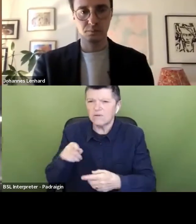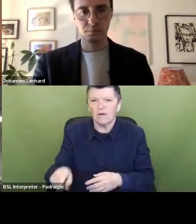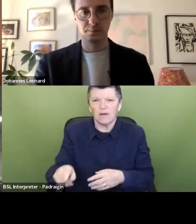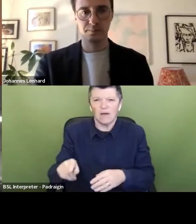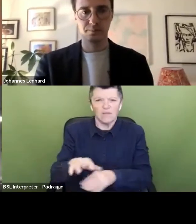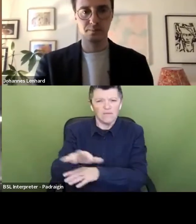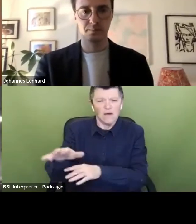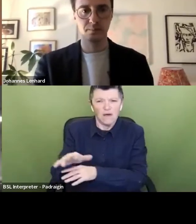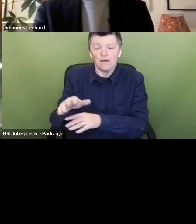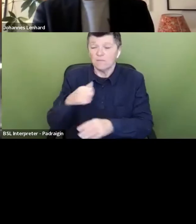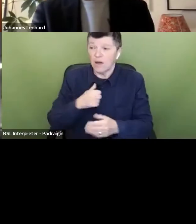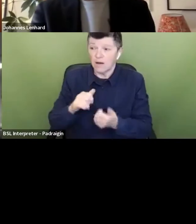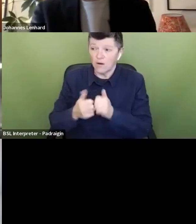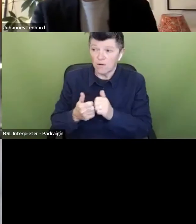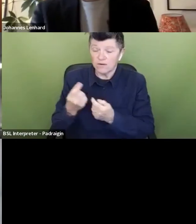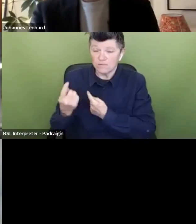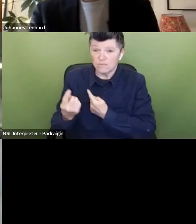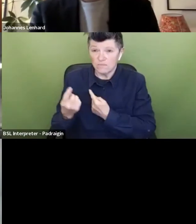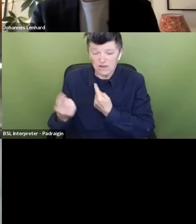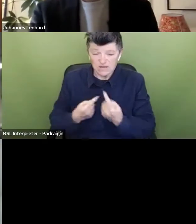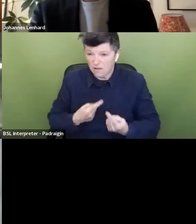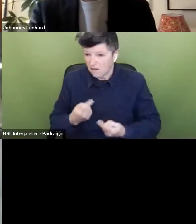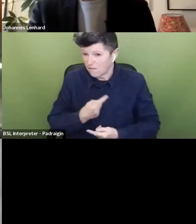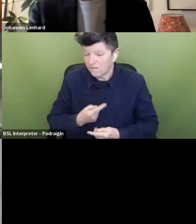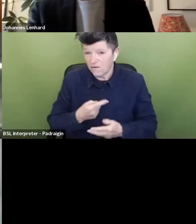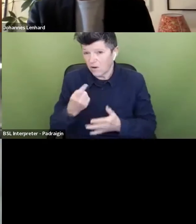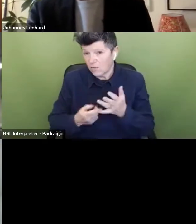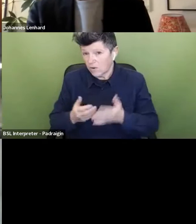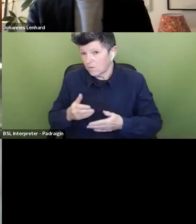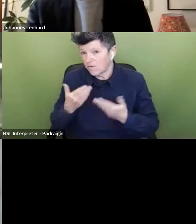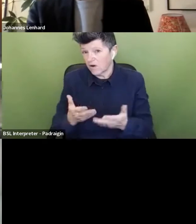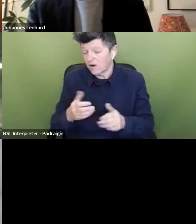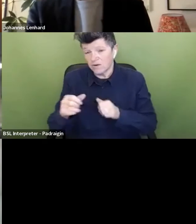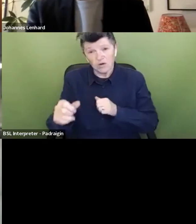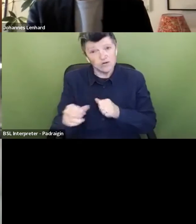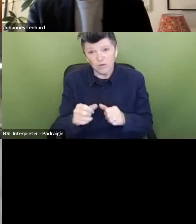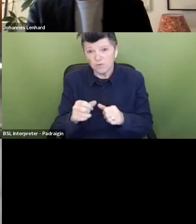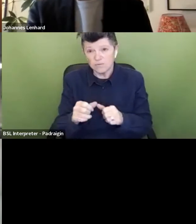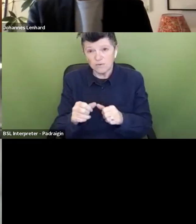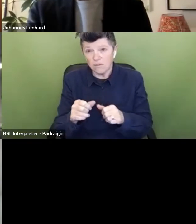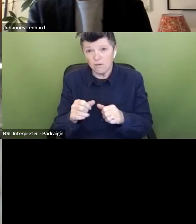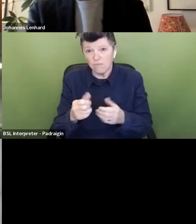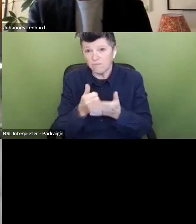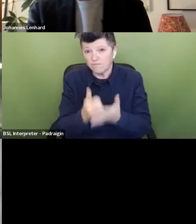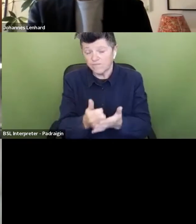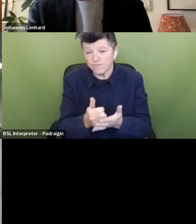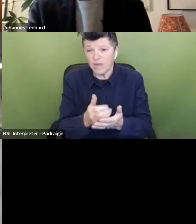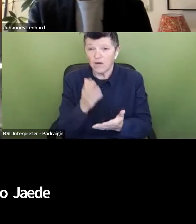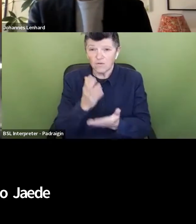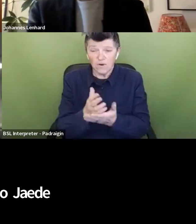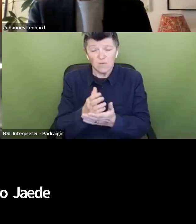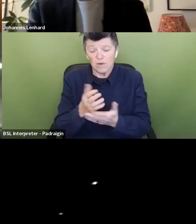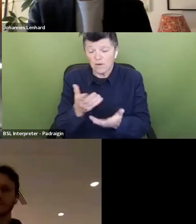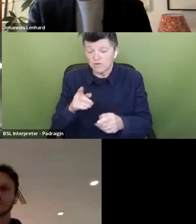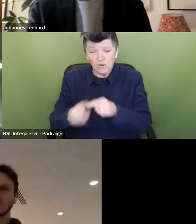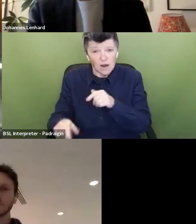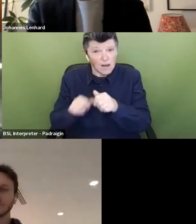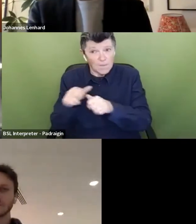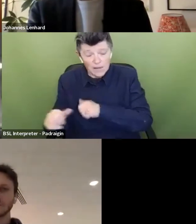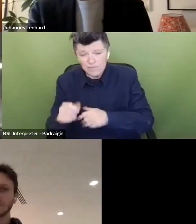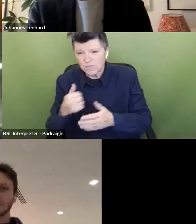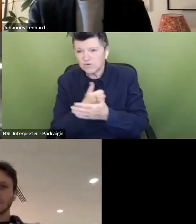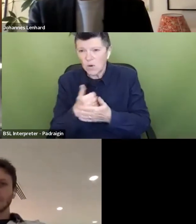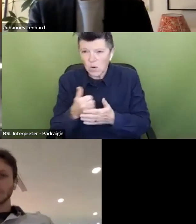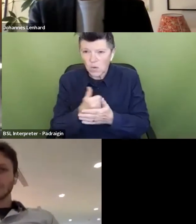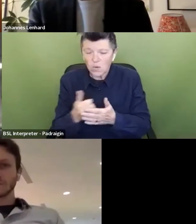often only provide short-term fixes. Despite our best efforts, there was always a discrepancy between the